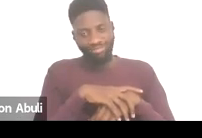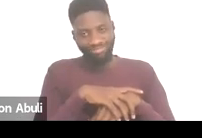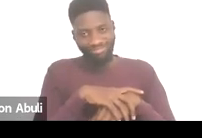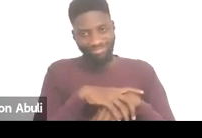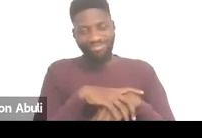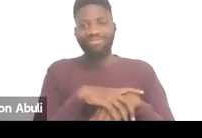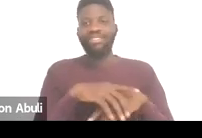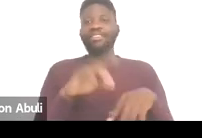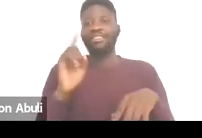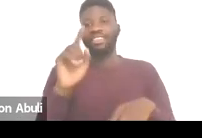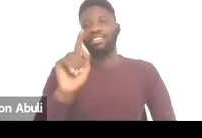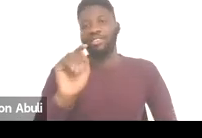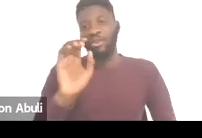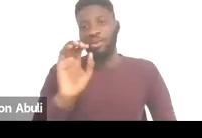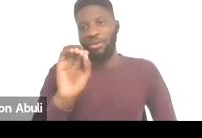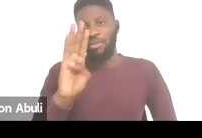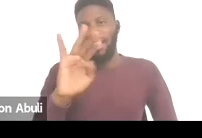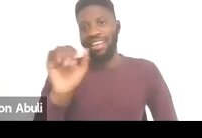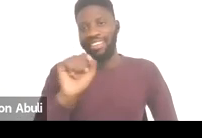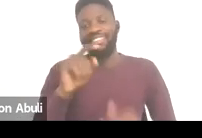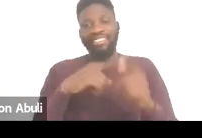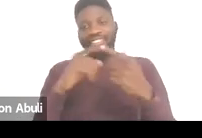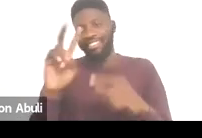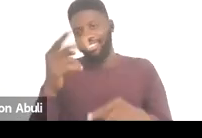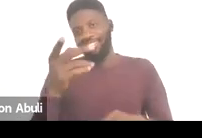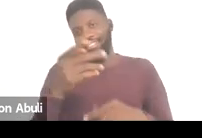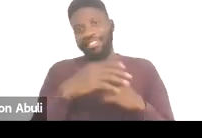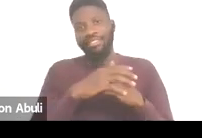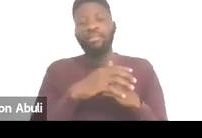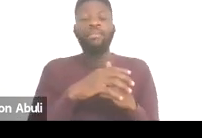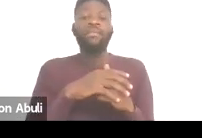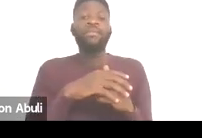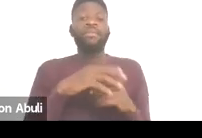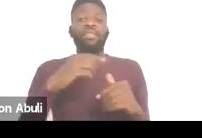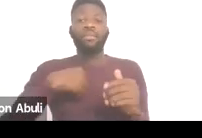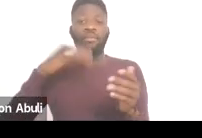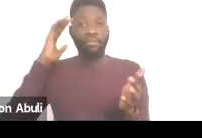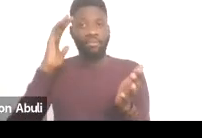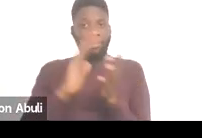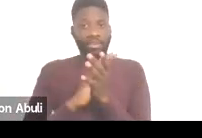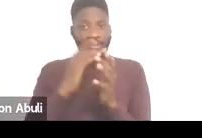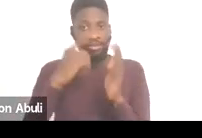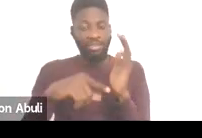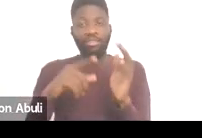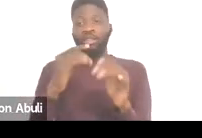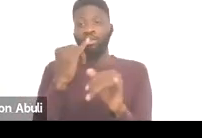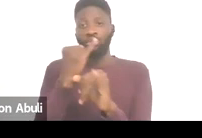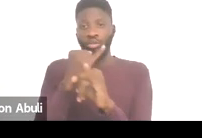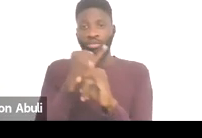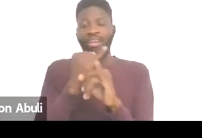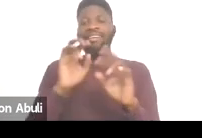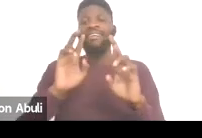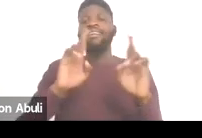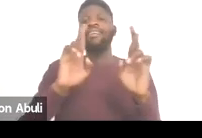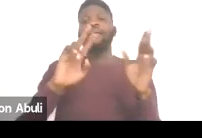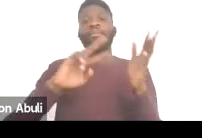from Tobias first, and then you can go ahead. I believe that being job ready means that you really